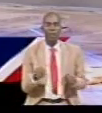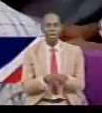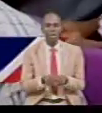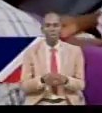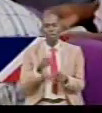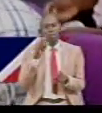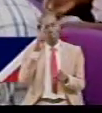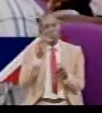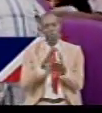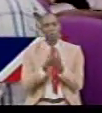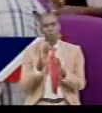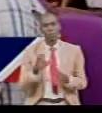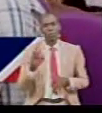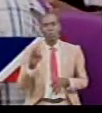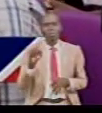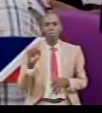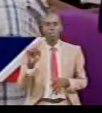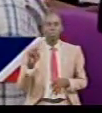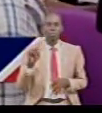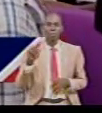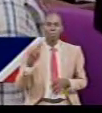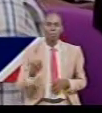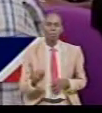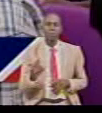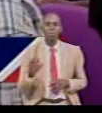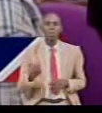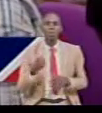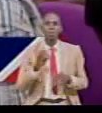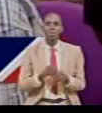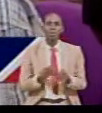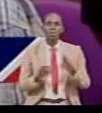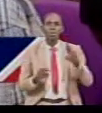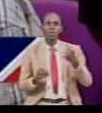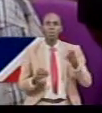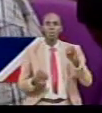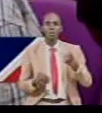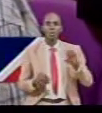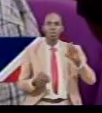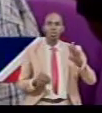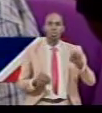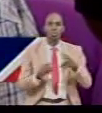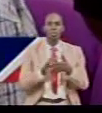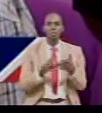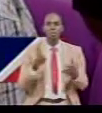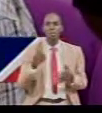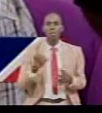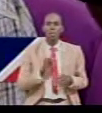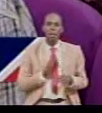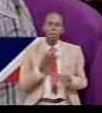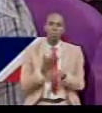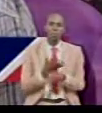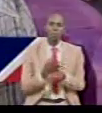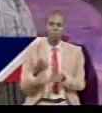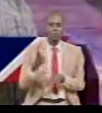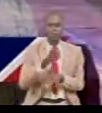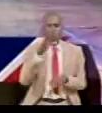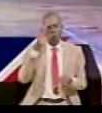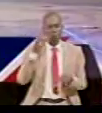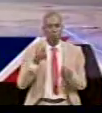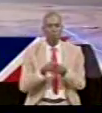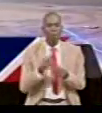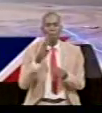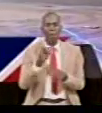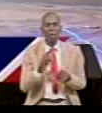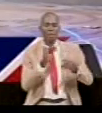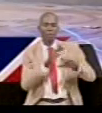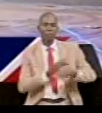Romans chapter 12, reading from verse 1, I beseech you therefore, brethren, by the mercies of God,